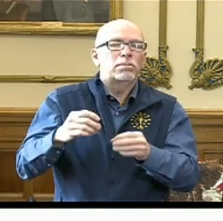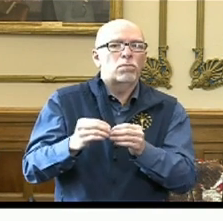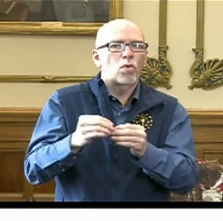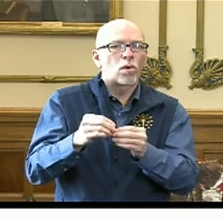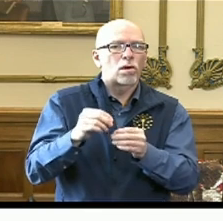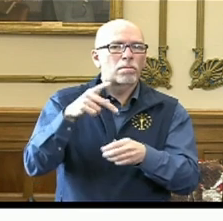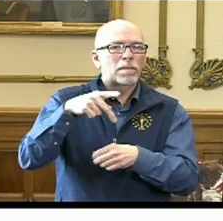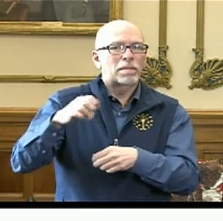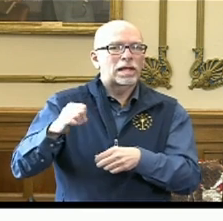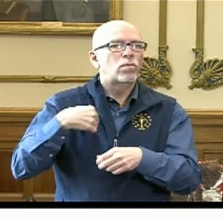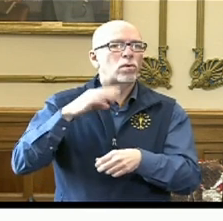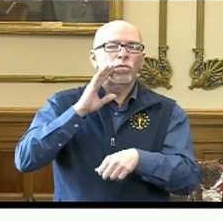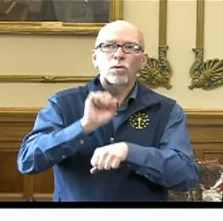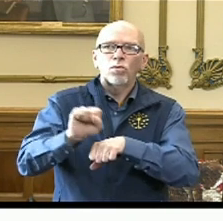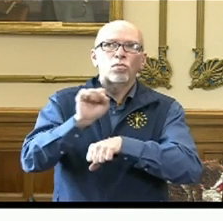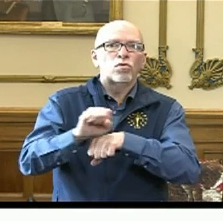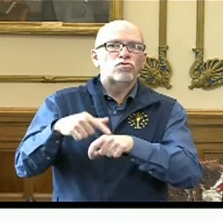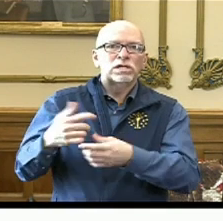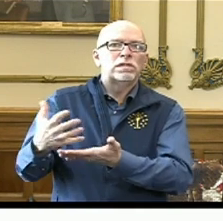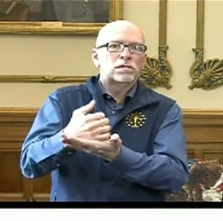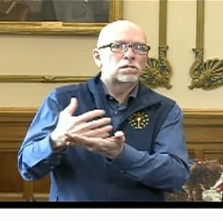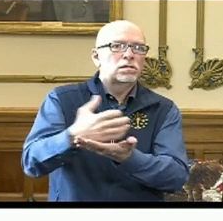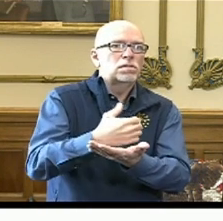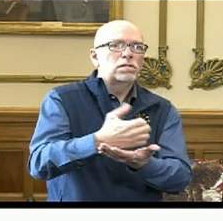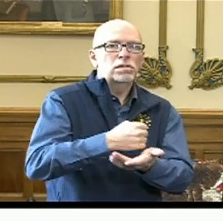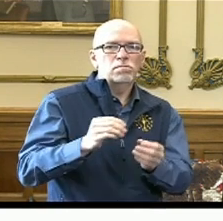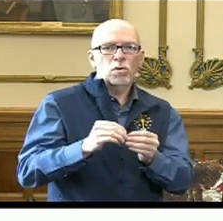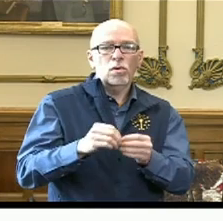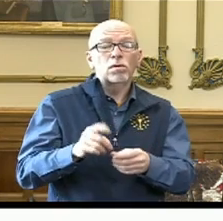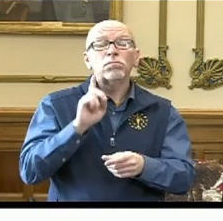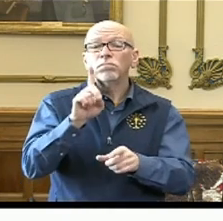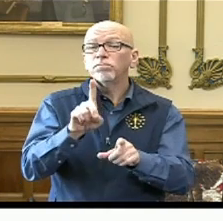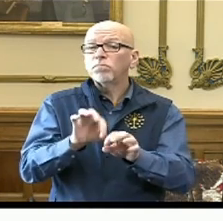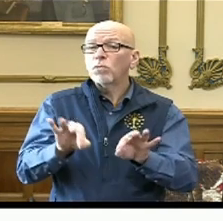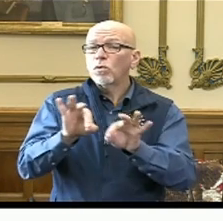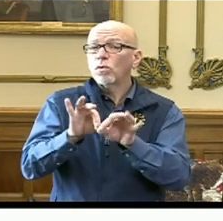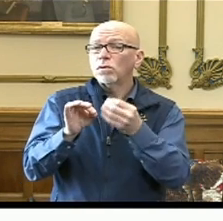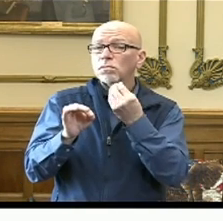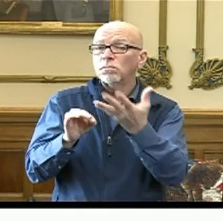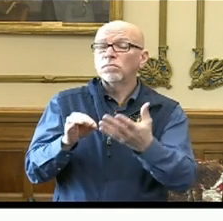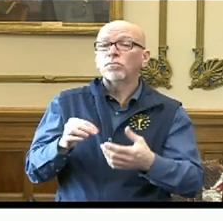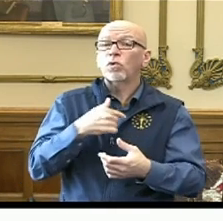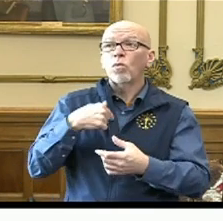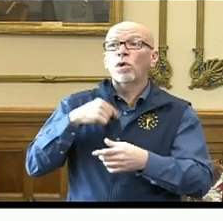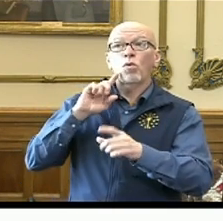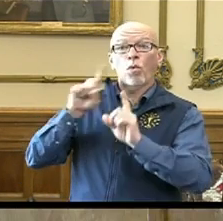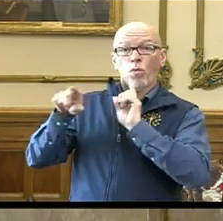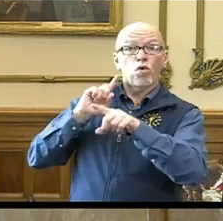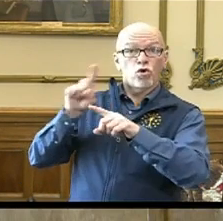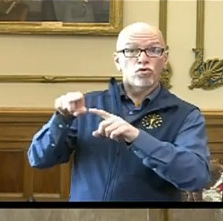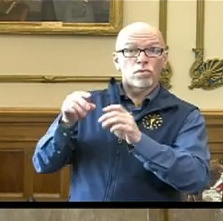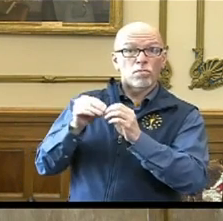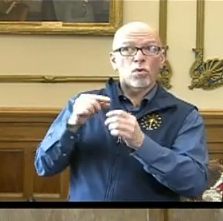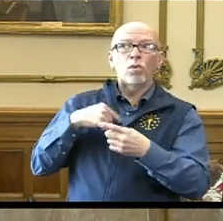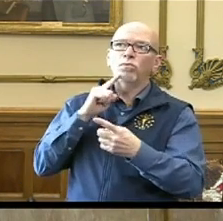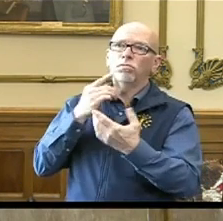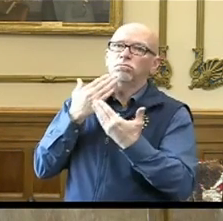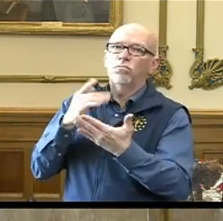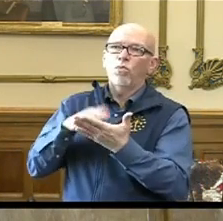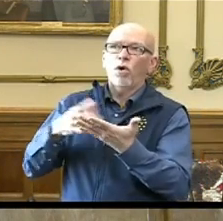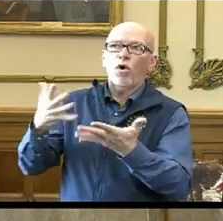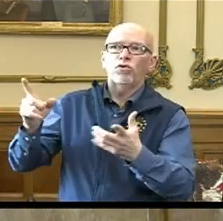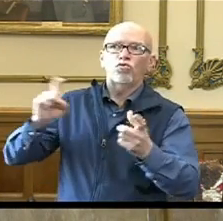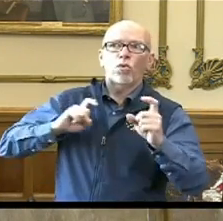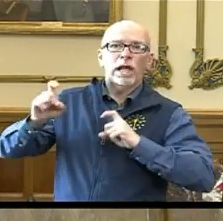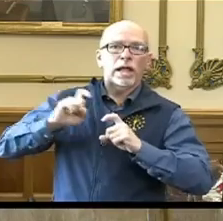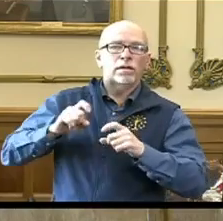we will continue to work to secure supplies. It's also important to note that while we have ordered these supplies and are so grateful for what has been donated